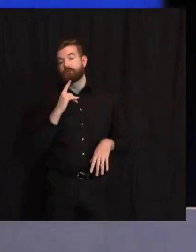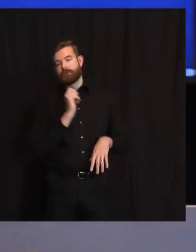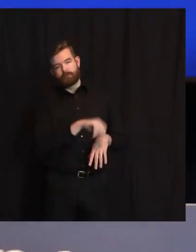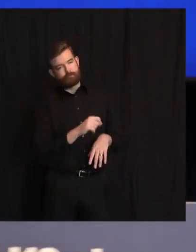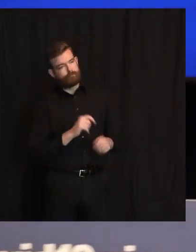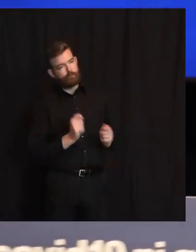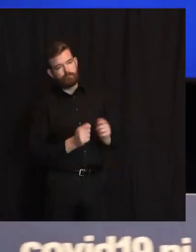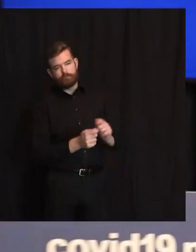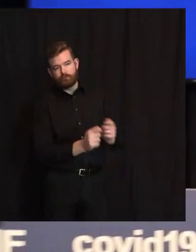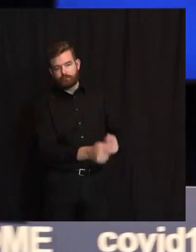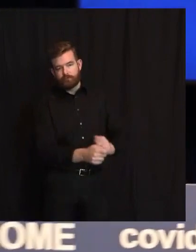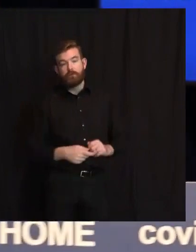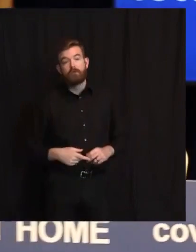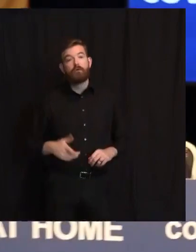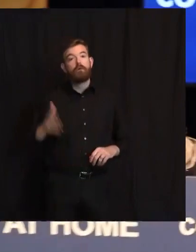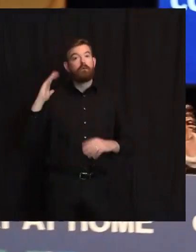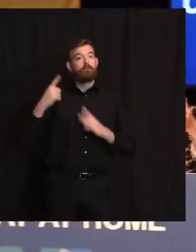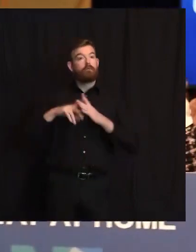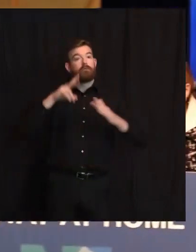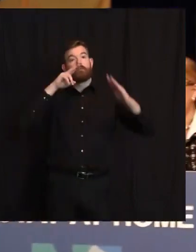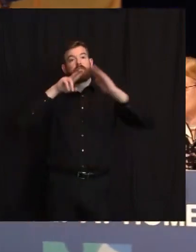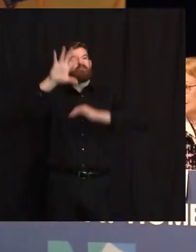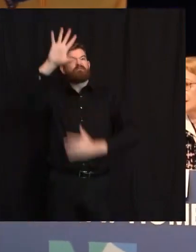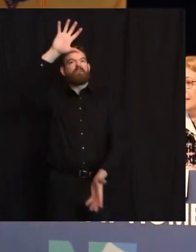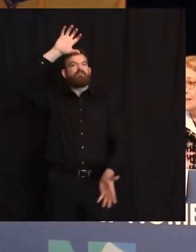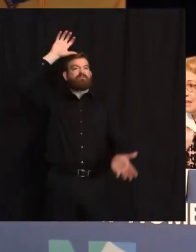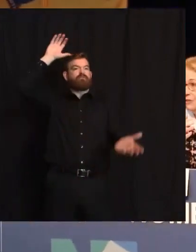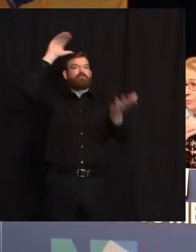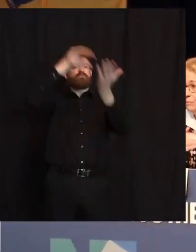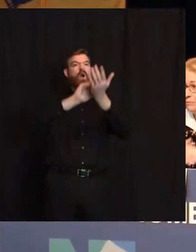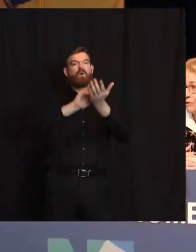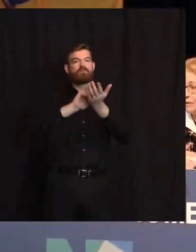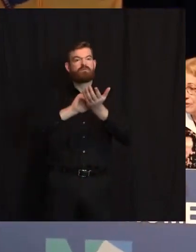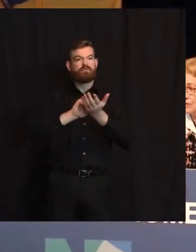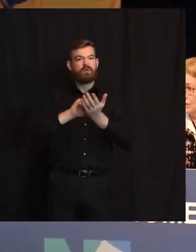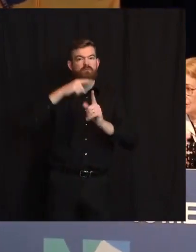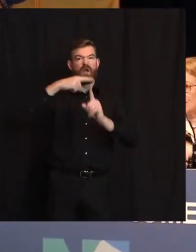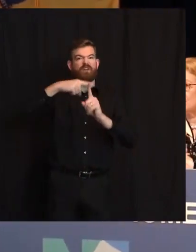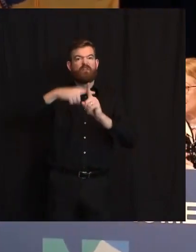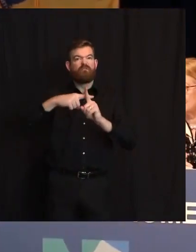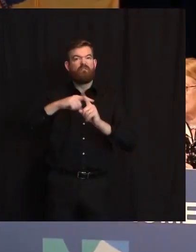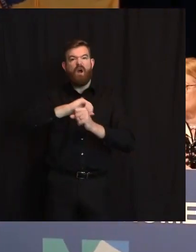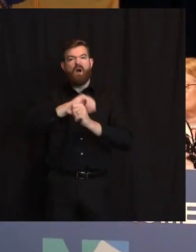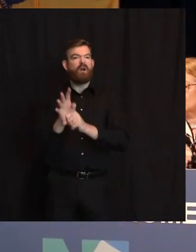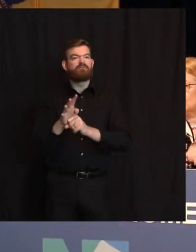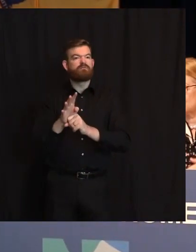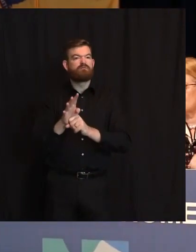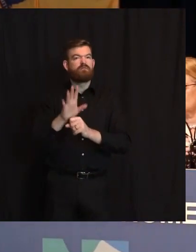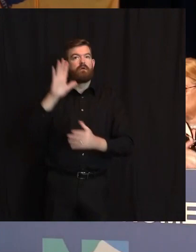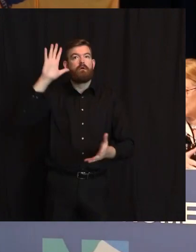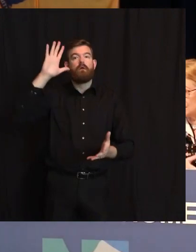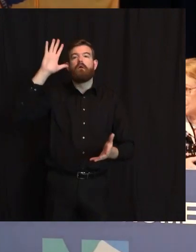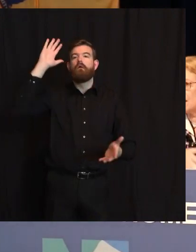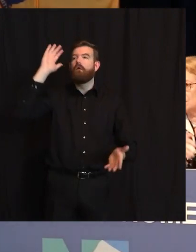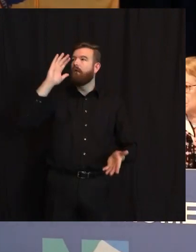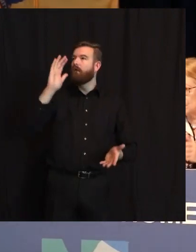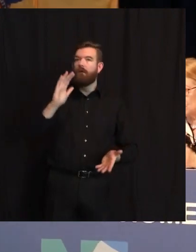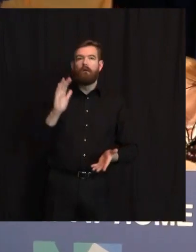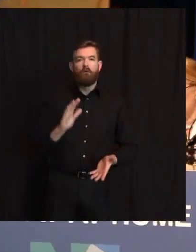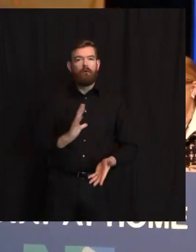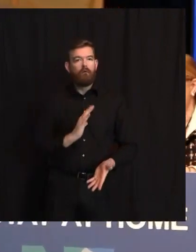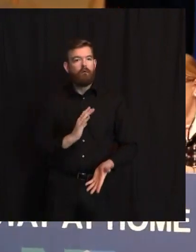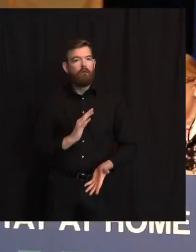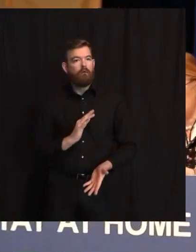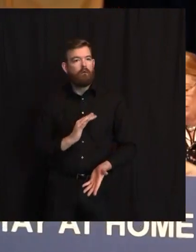500,000. Yeah. Total positives, and then you step that down to what percentage would end up in the hospital,